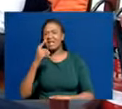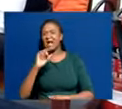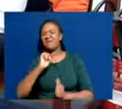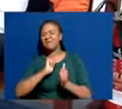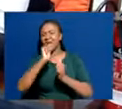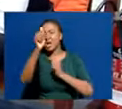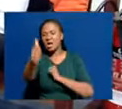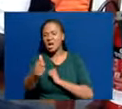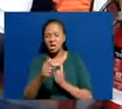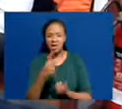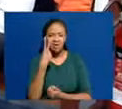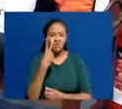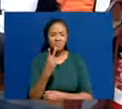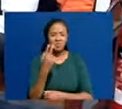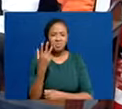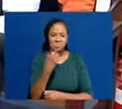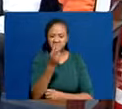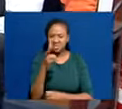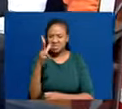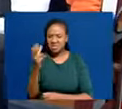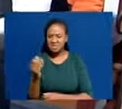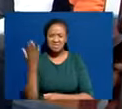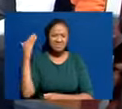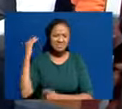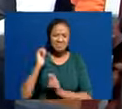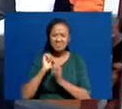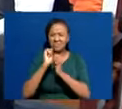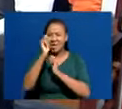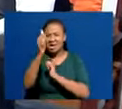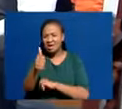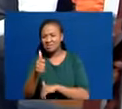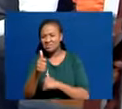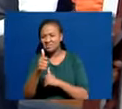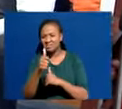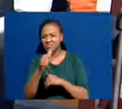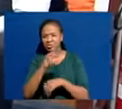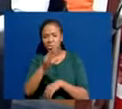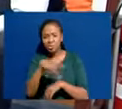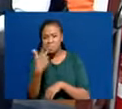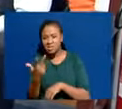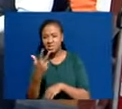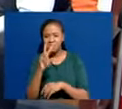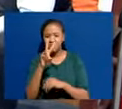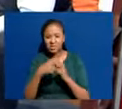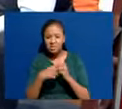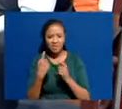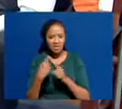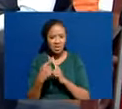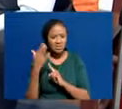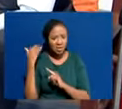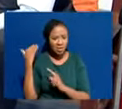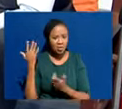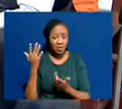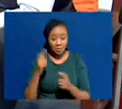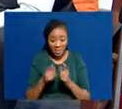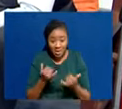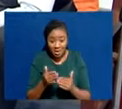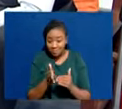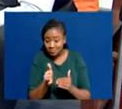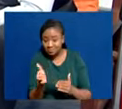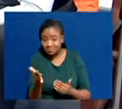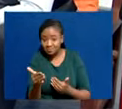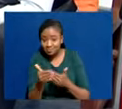away. 2003. Yeah. It was like, 28 years, 27 years forward. Yeah. We're here. It's around the corner. And so we're setting